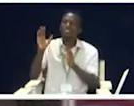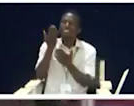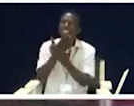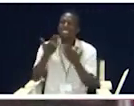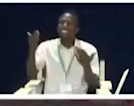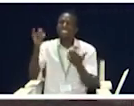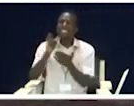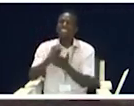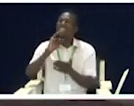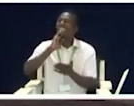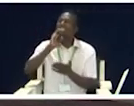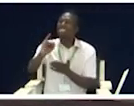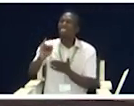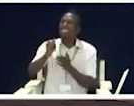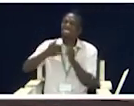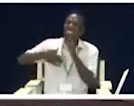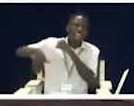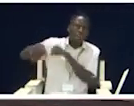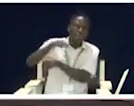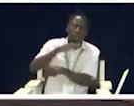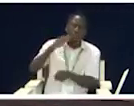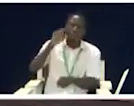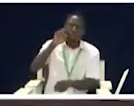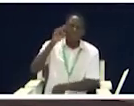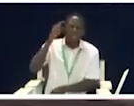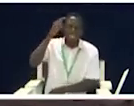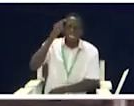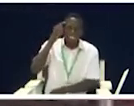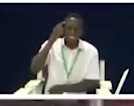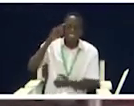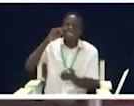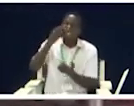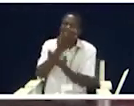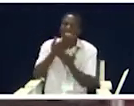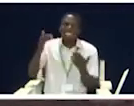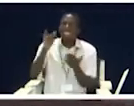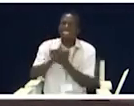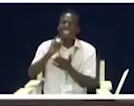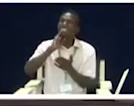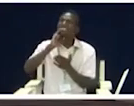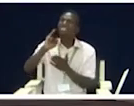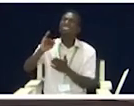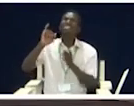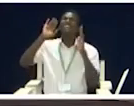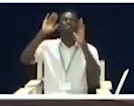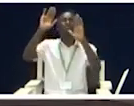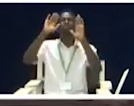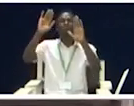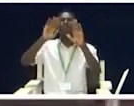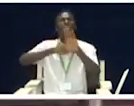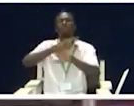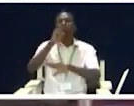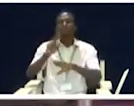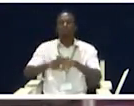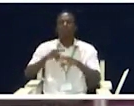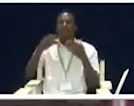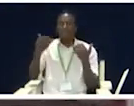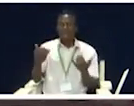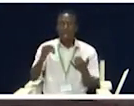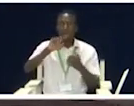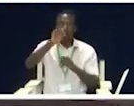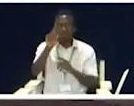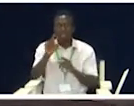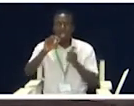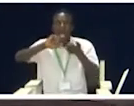imagination, things that are super normal. How do we understand the God of wonders? How do we understand the God